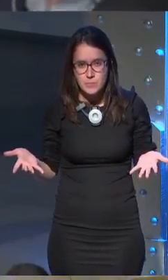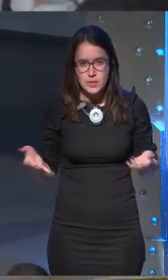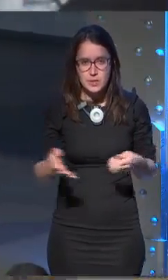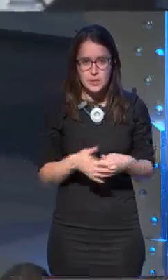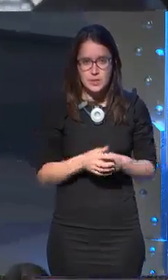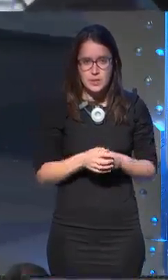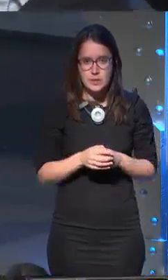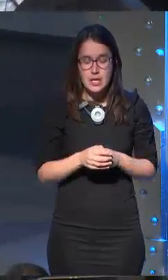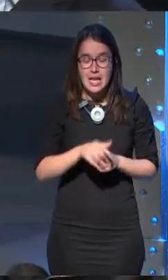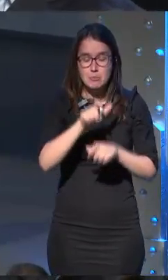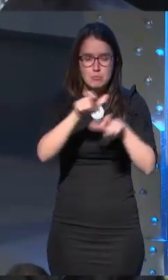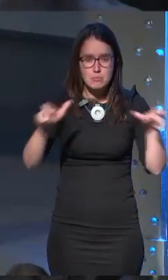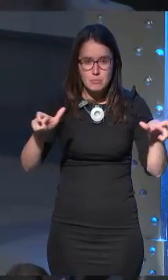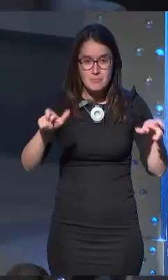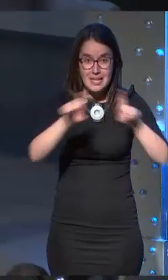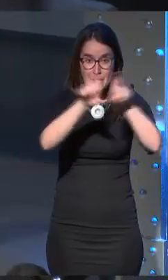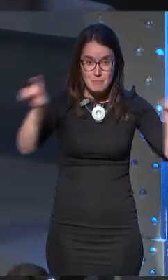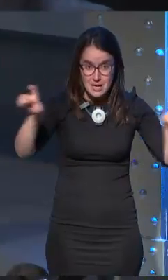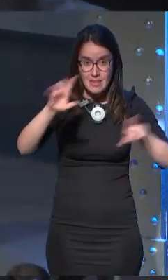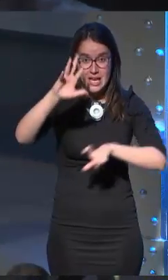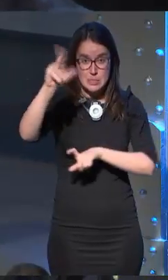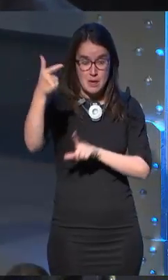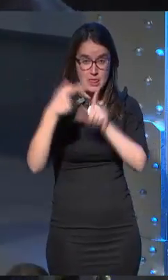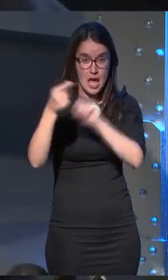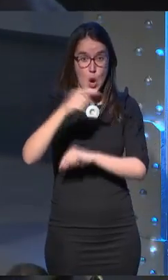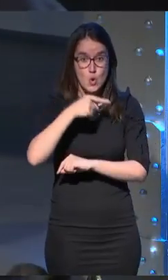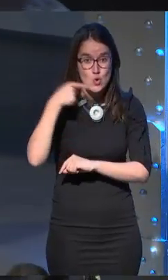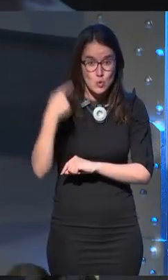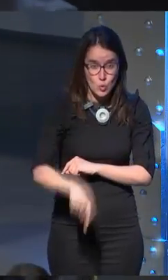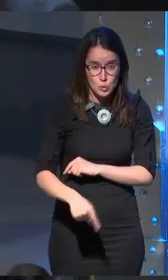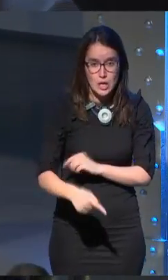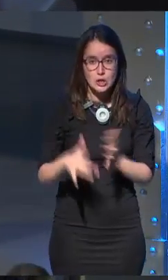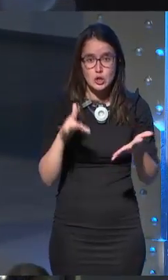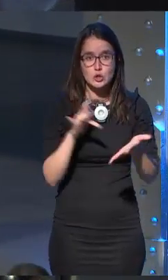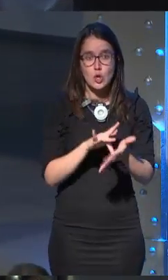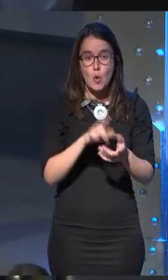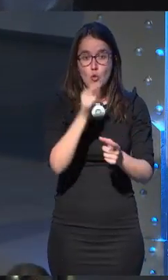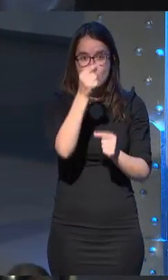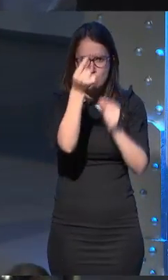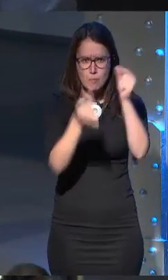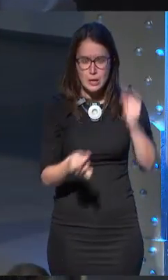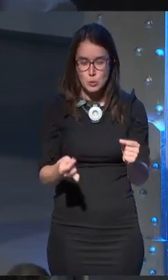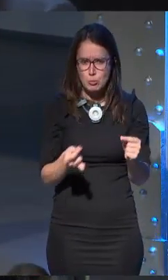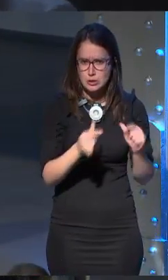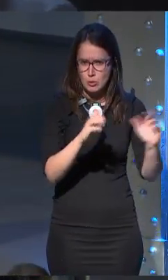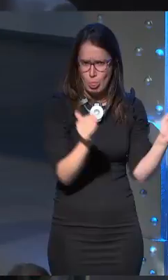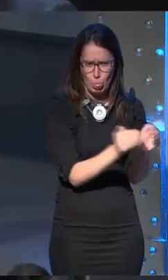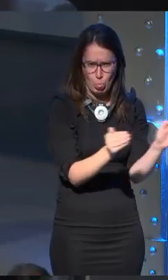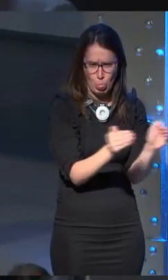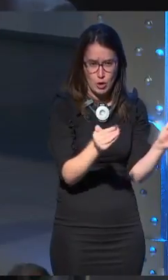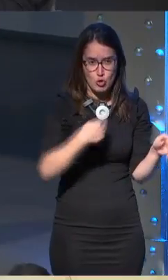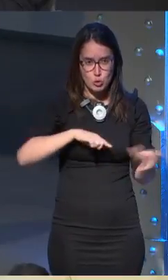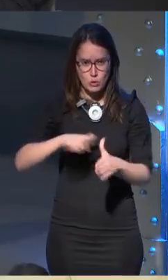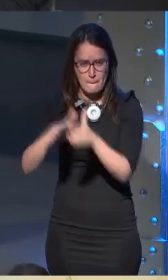Russian space agency has to deal with a much smaller budget. So, a lot of times, understandably, they